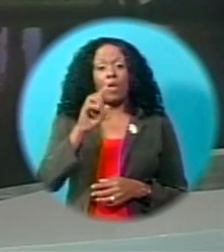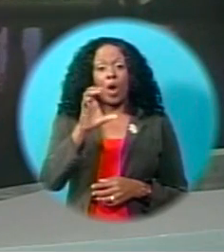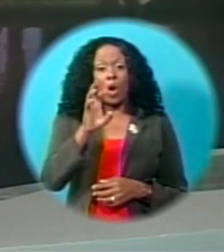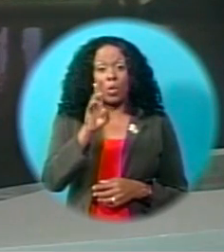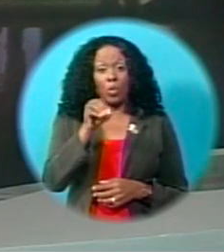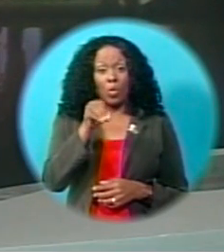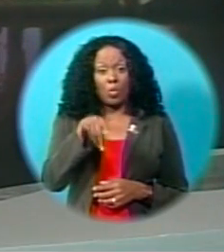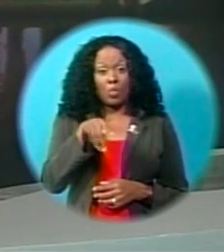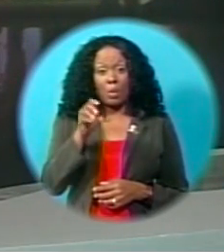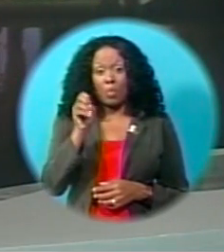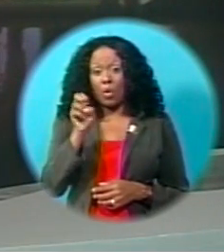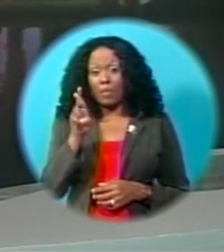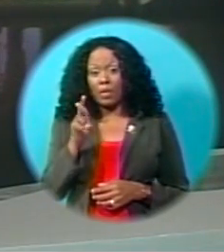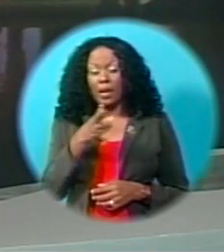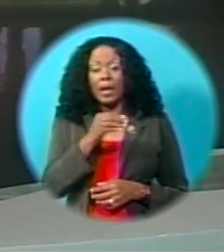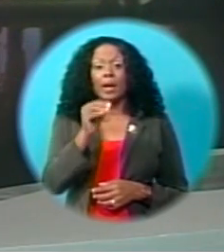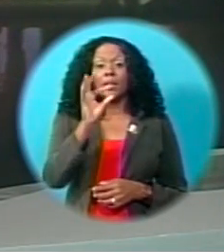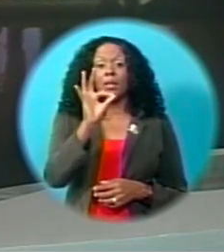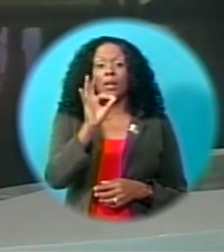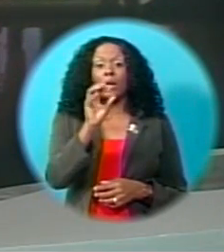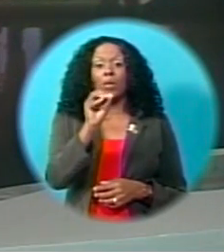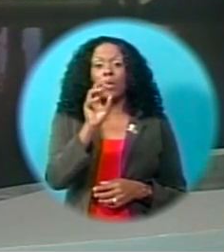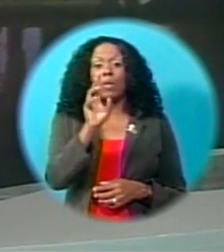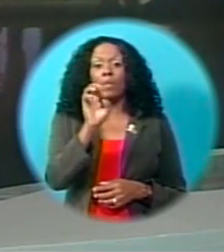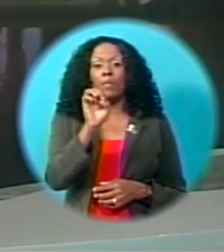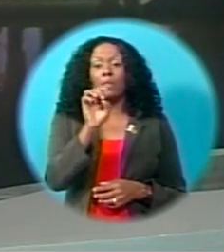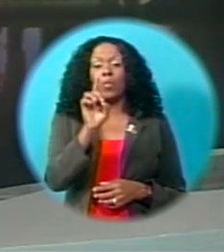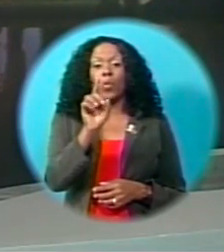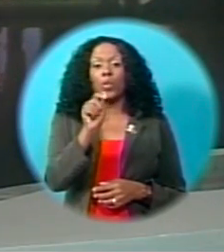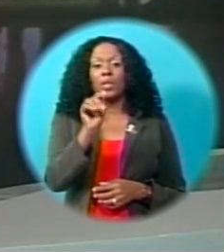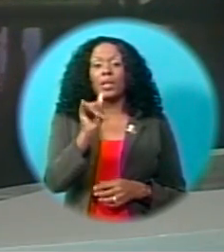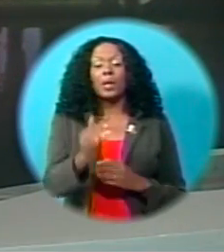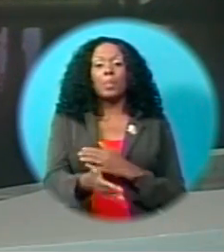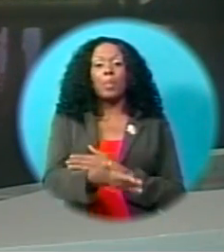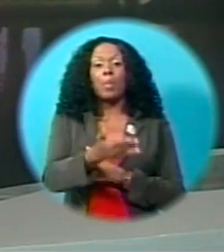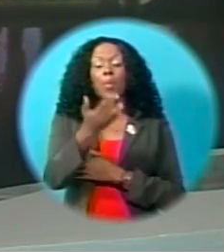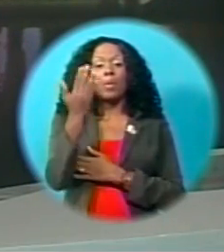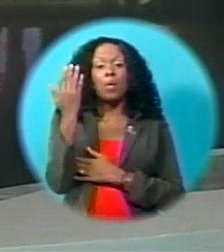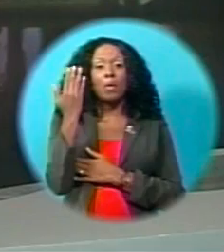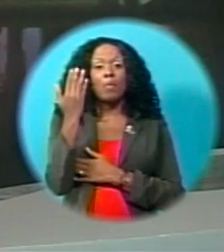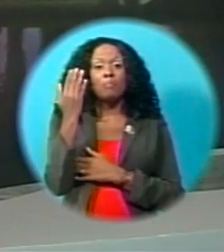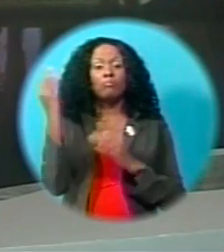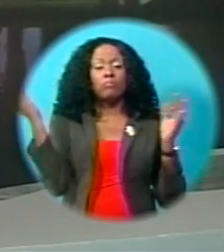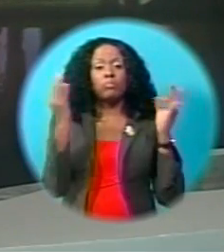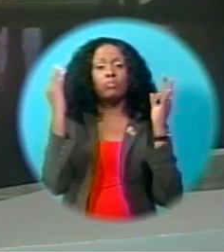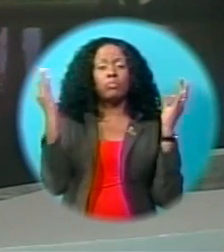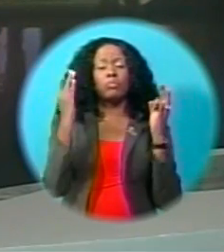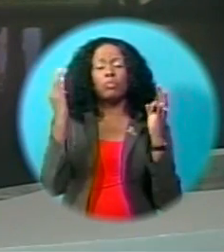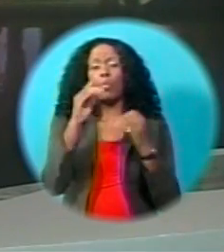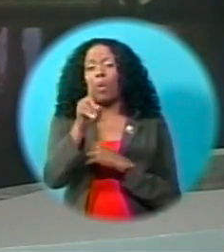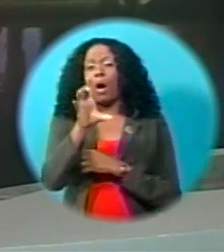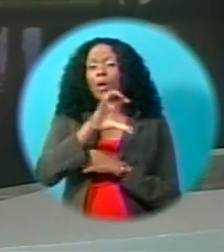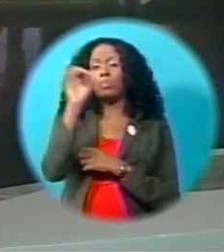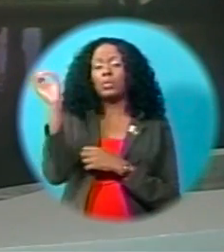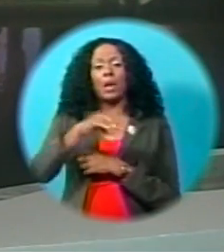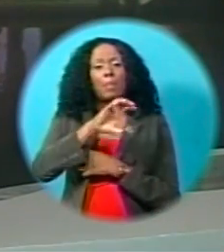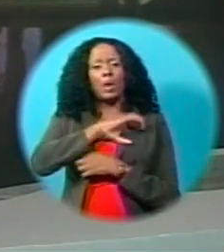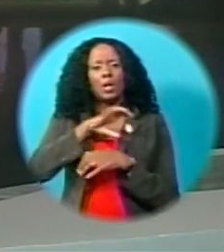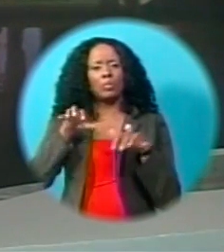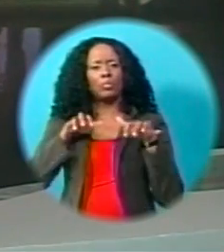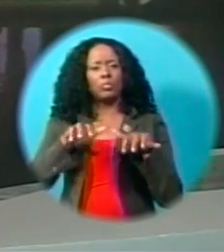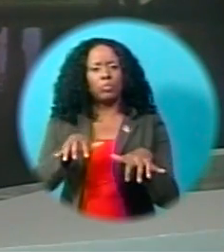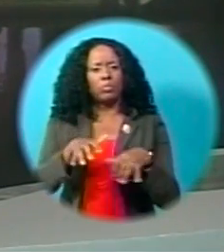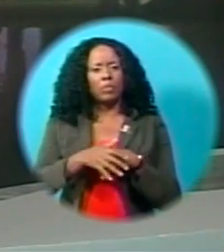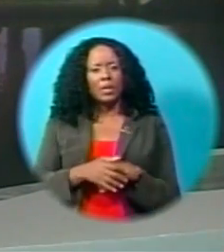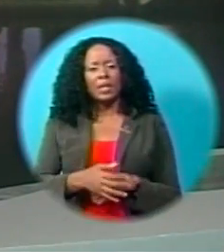100% increase in police presence at the various starting points and along the route for the 4-day morning jump up. Acting Senior Superintendent Bruce